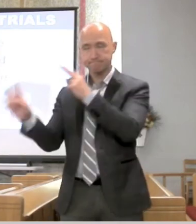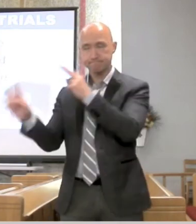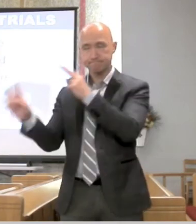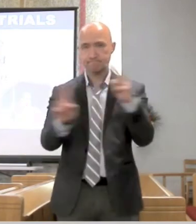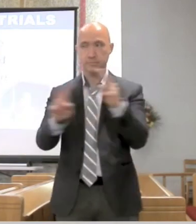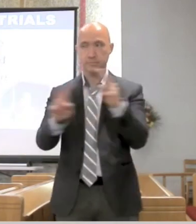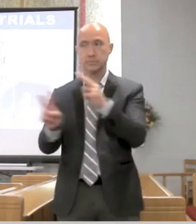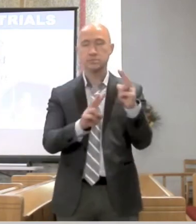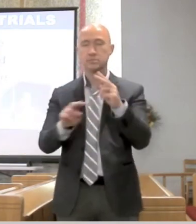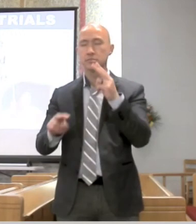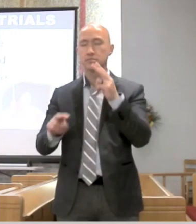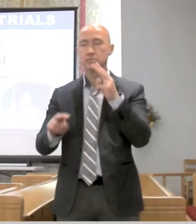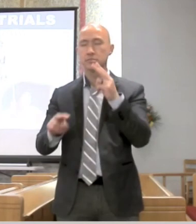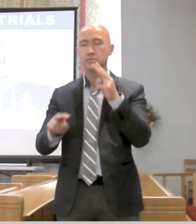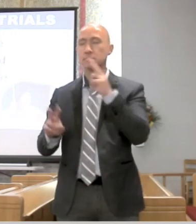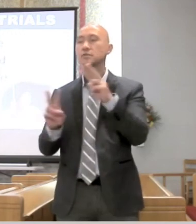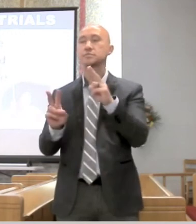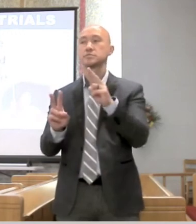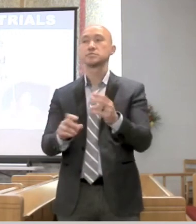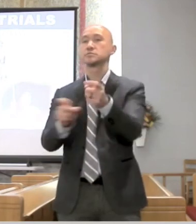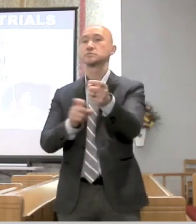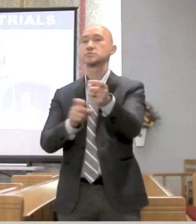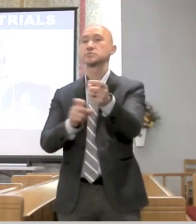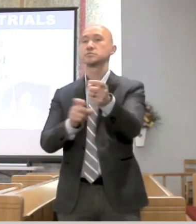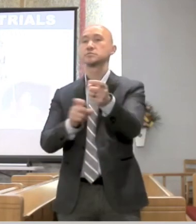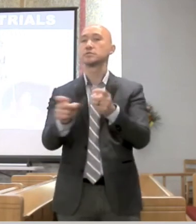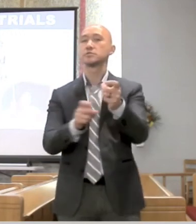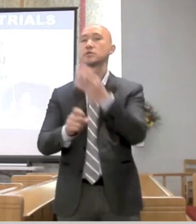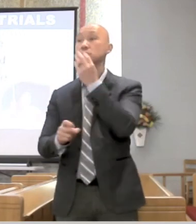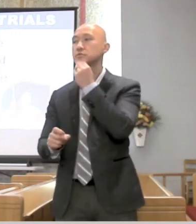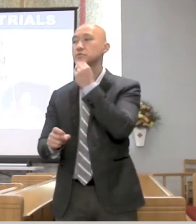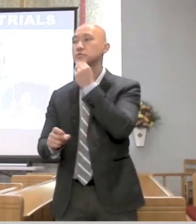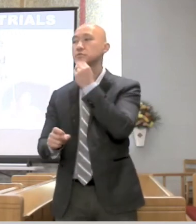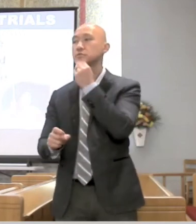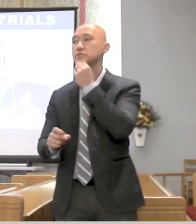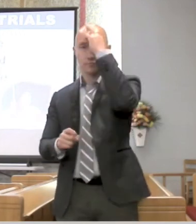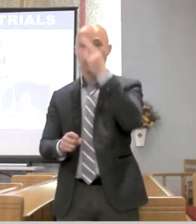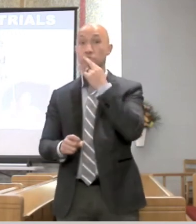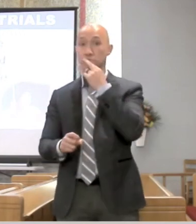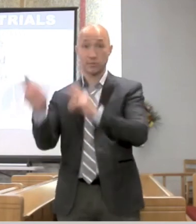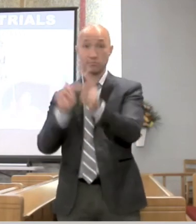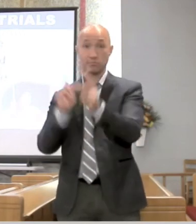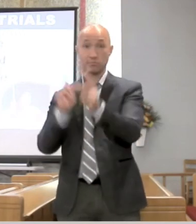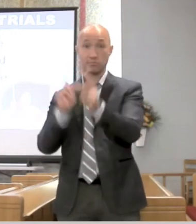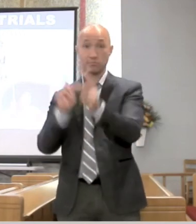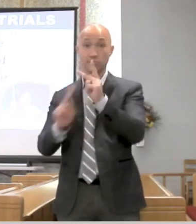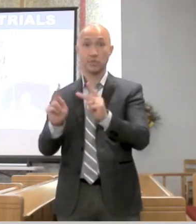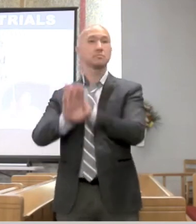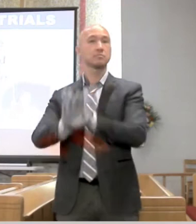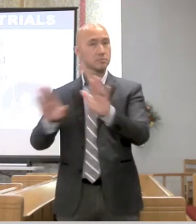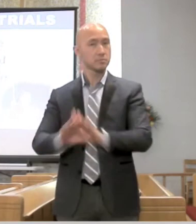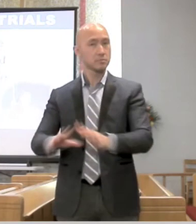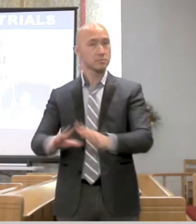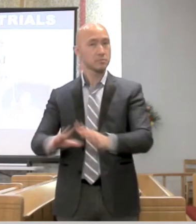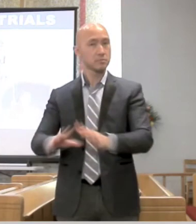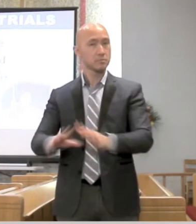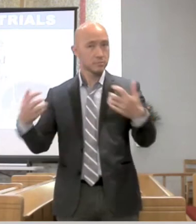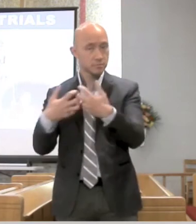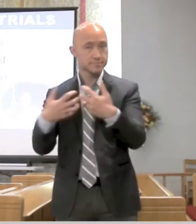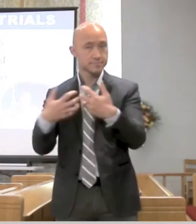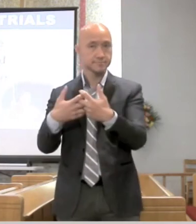be the governor of Judea and Samaria, but Pilate, he drew the short straw and he was picked to be there.